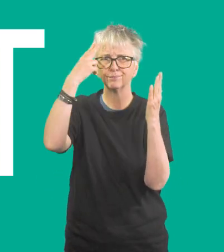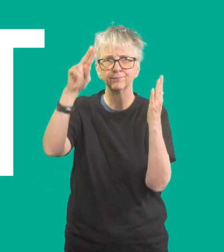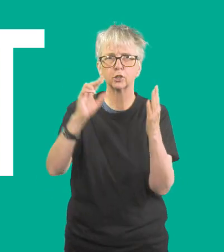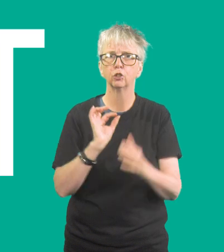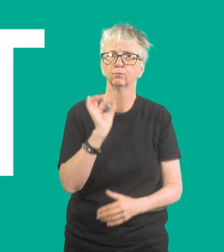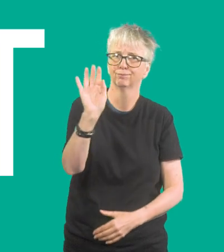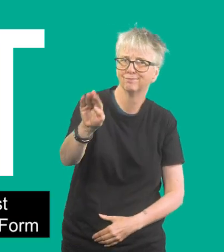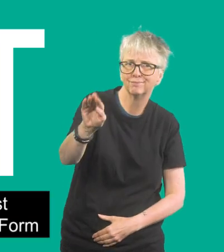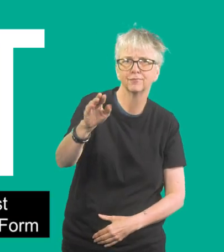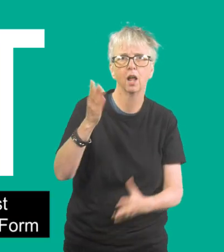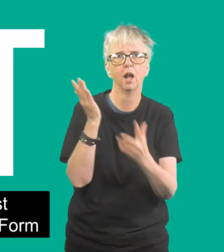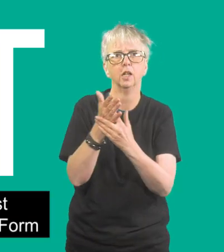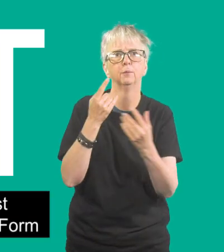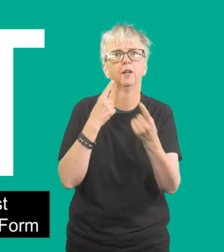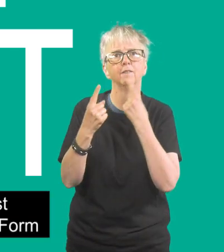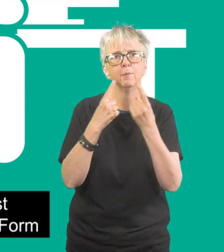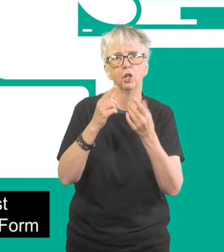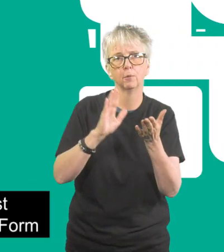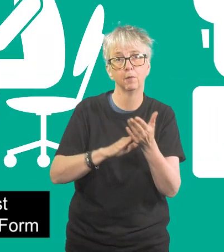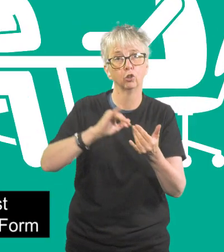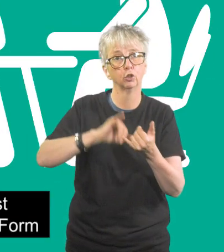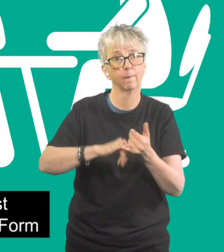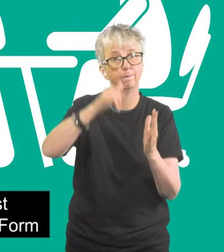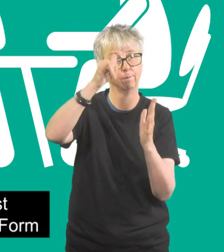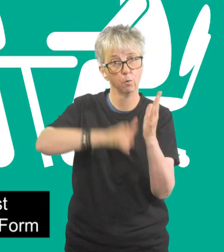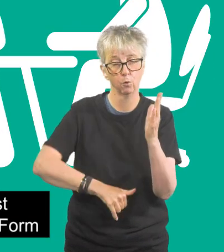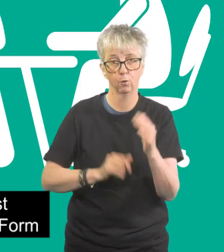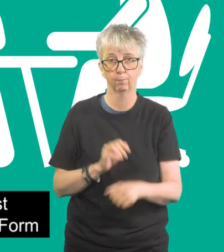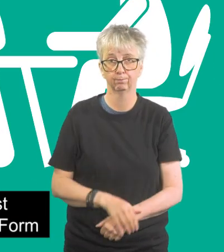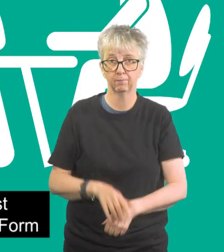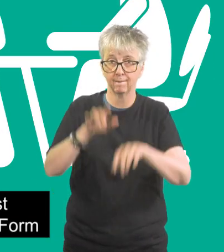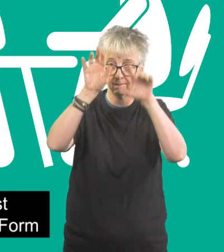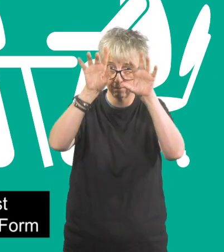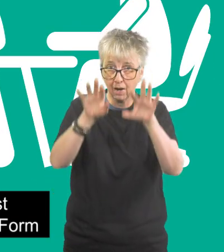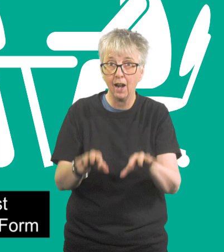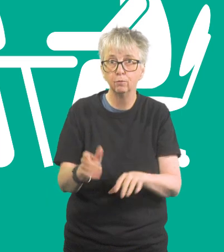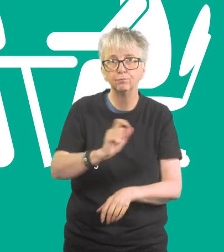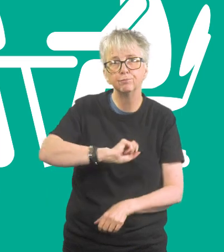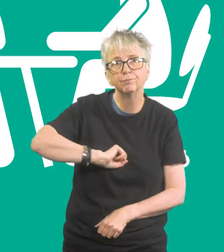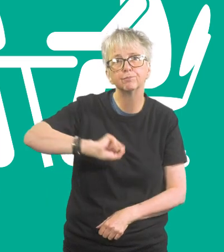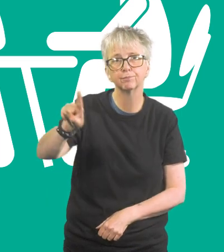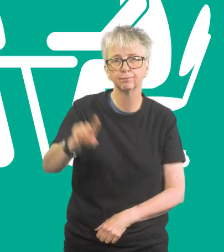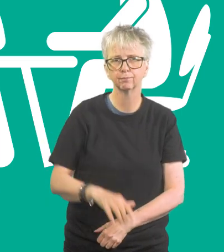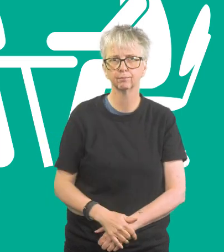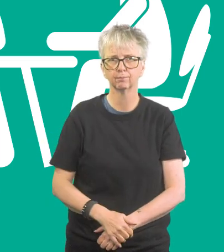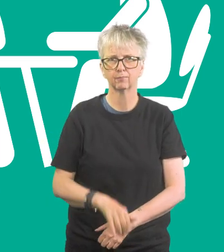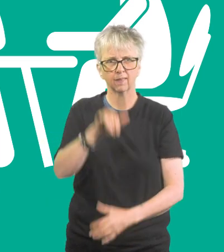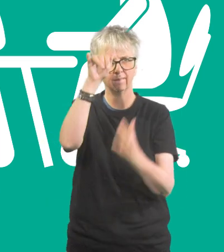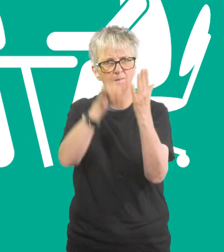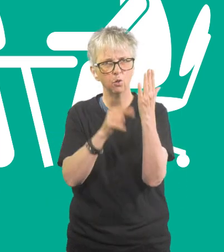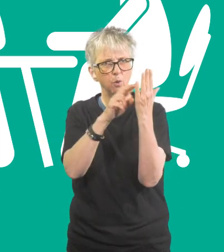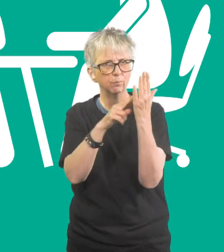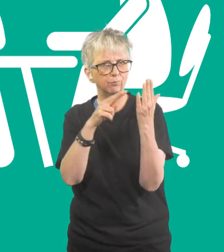Adult social care leads must complete the online Request for Accessible Information Microsoft form on SharePoint